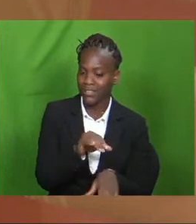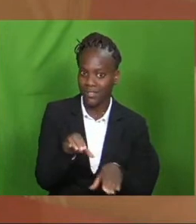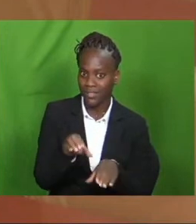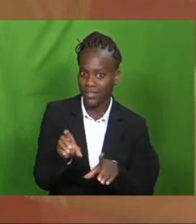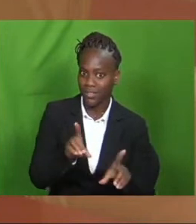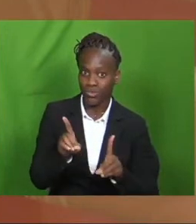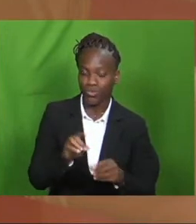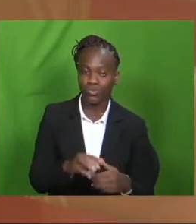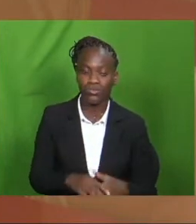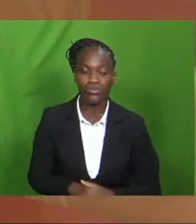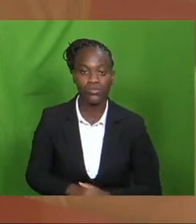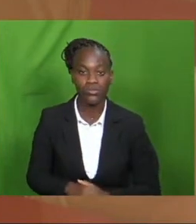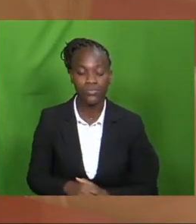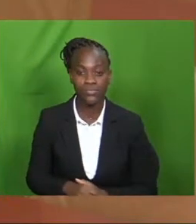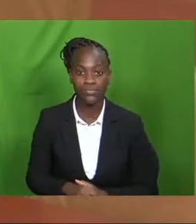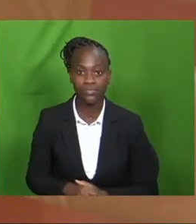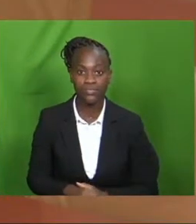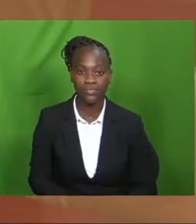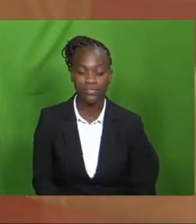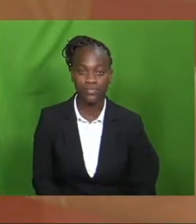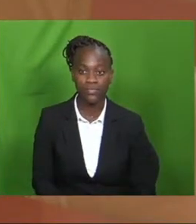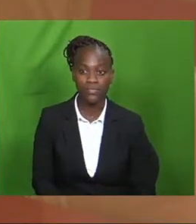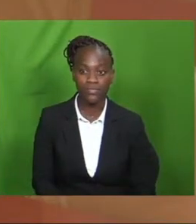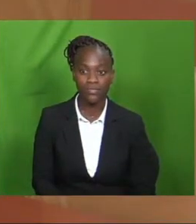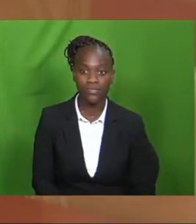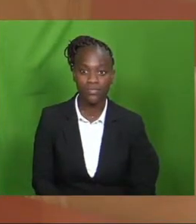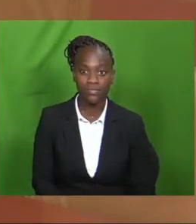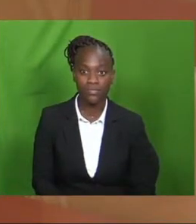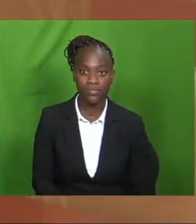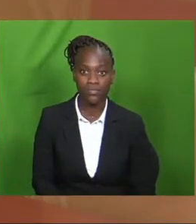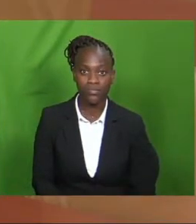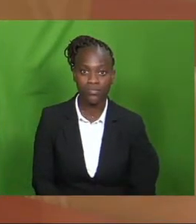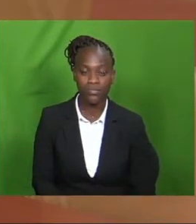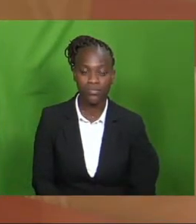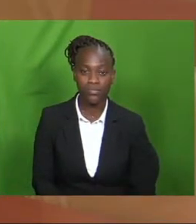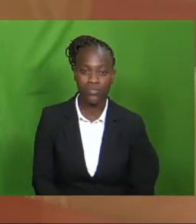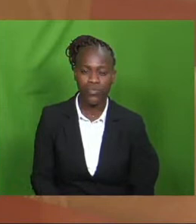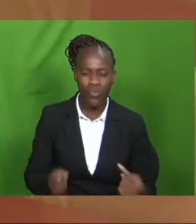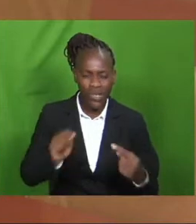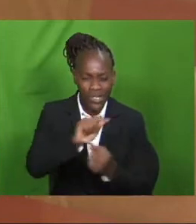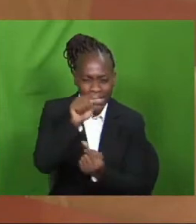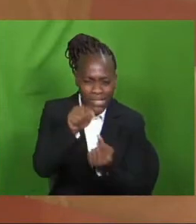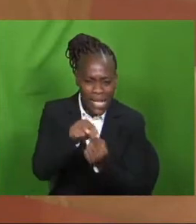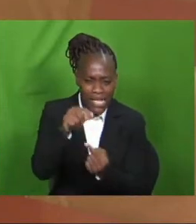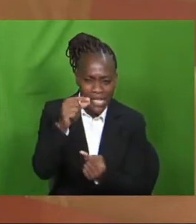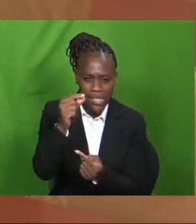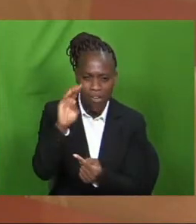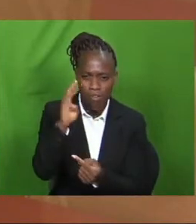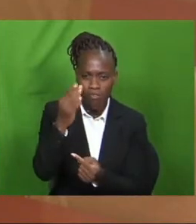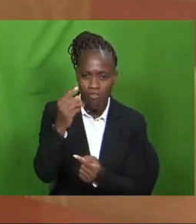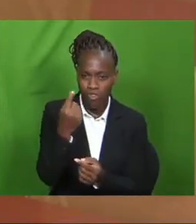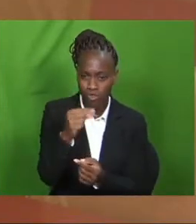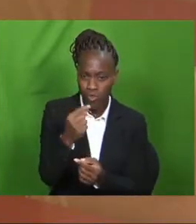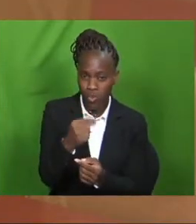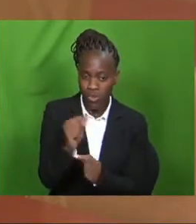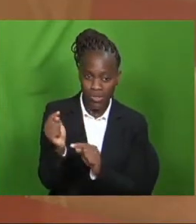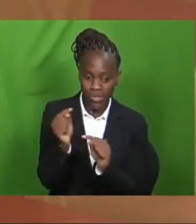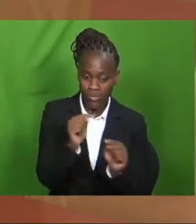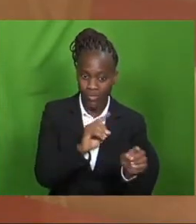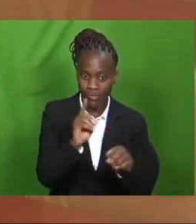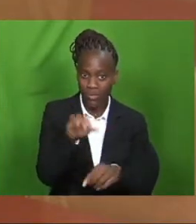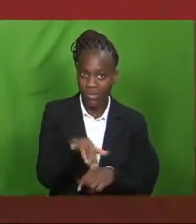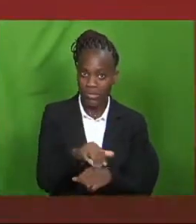place? The feasibility studies, when within the fourth quarter will you do that?